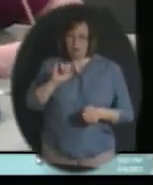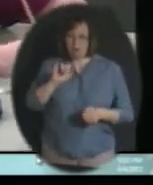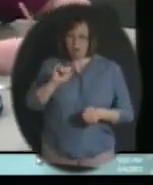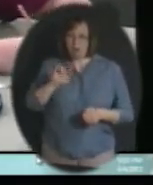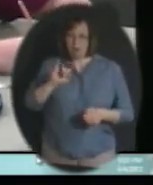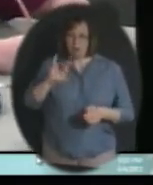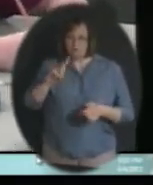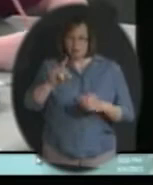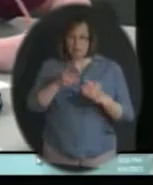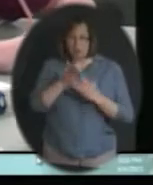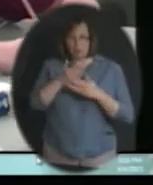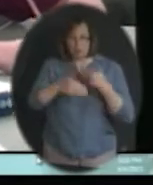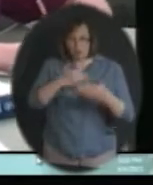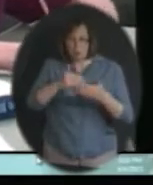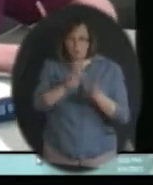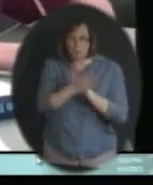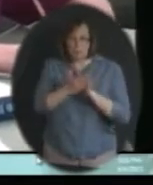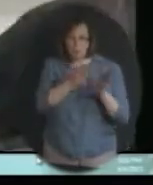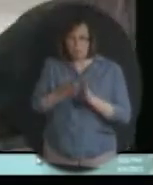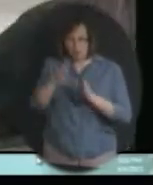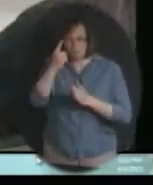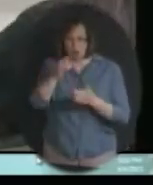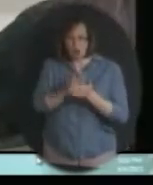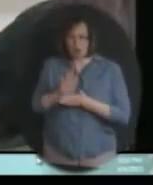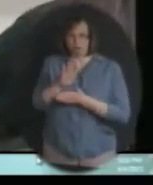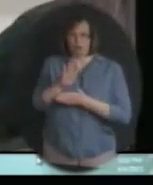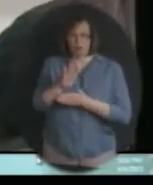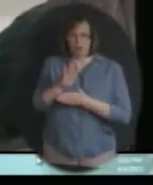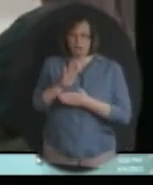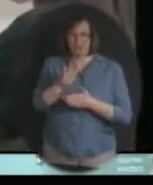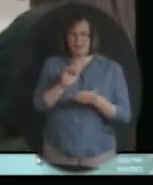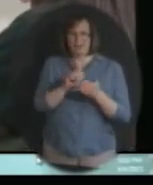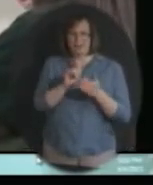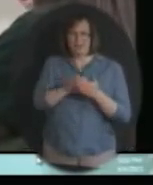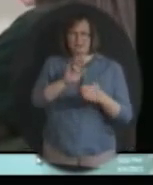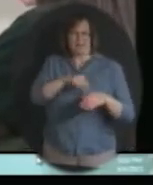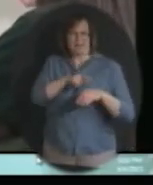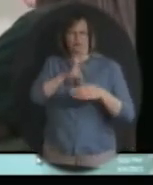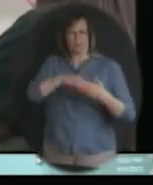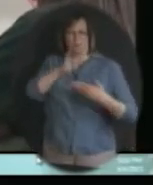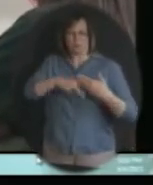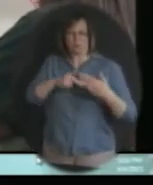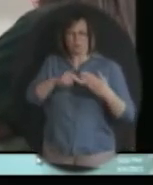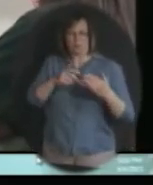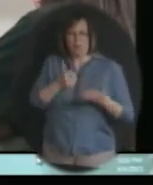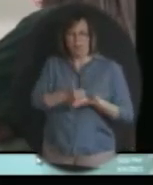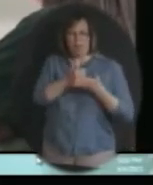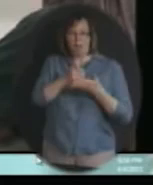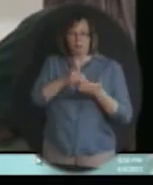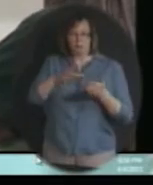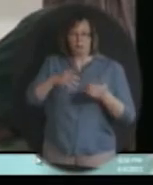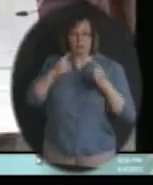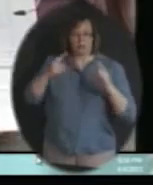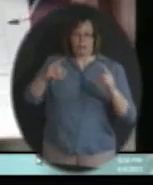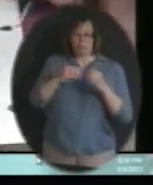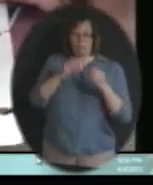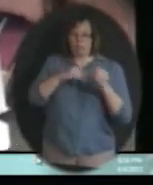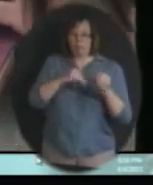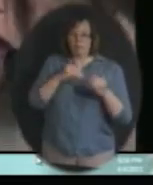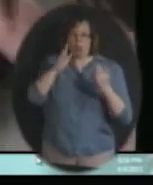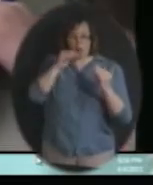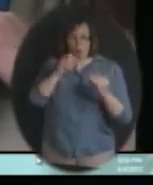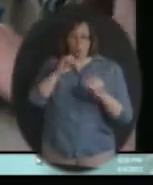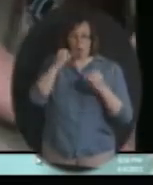walking them through that process to become prepared for college. Avid is a national program designed to help students achieve more than they ever hoped or